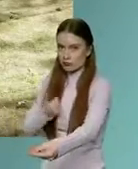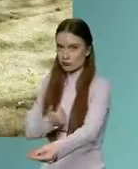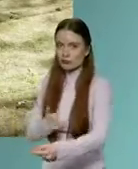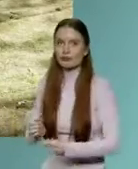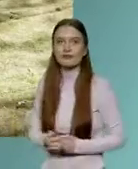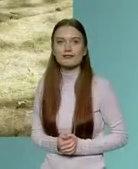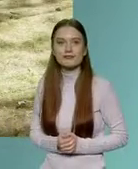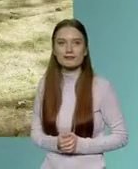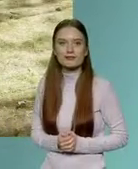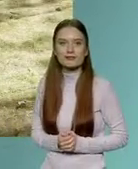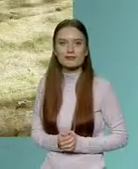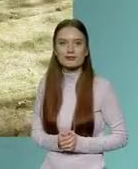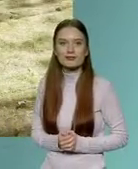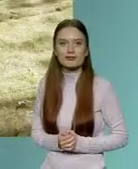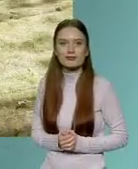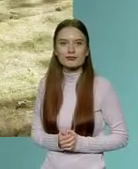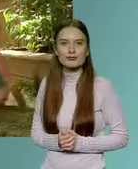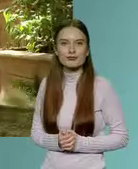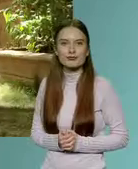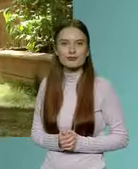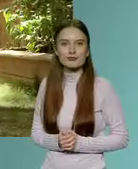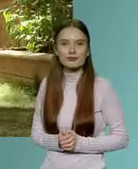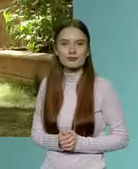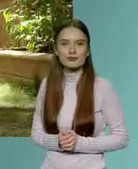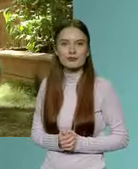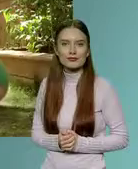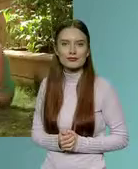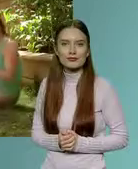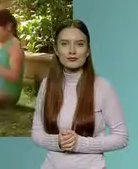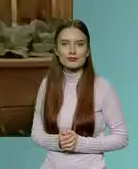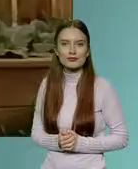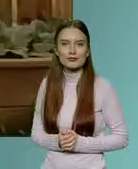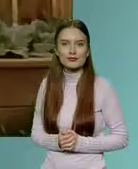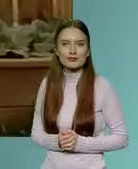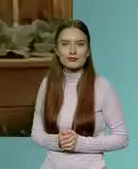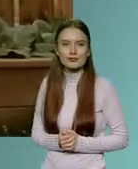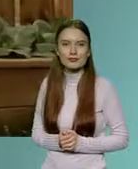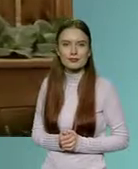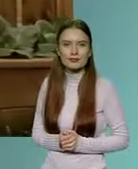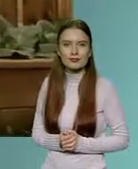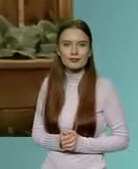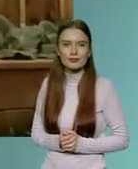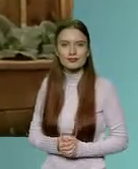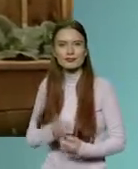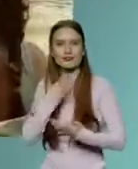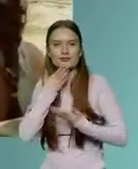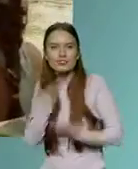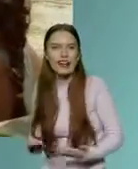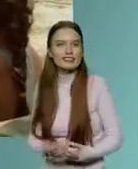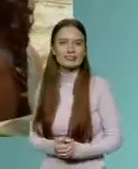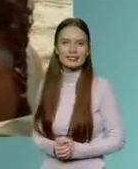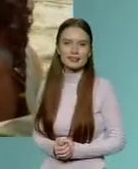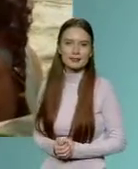tomato at the incise of a saurus, then it sheds a feather from its tail, and Dana picks it up. Thanks, incise of a saurus.